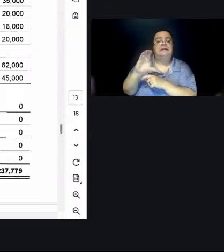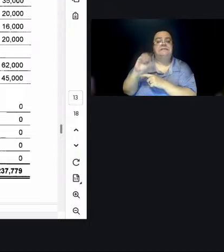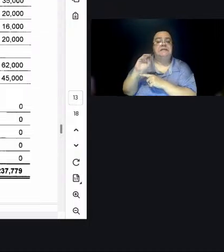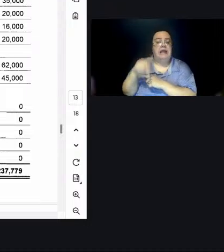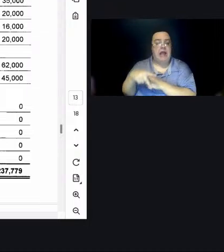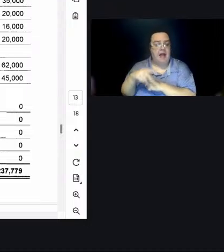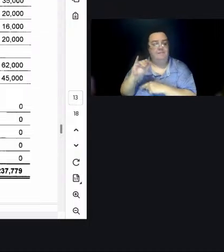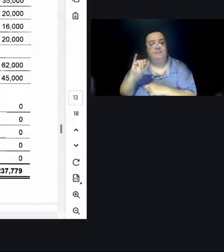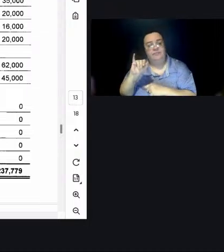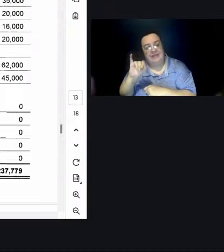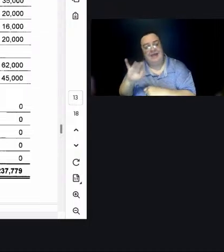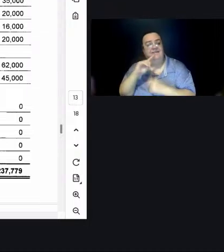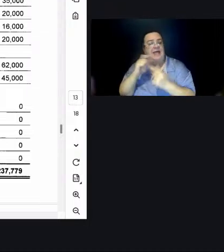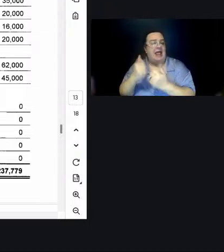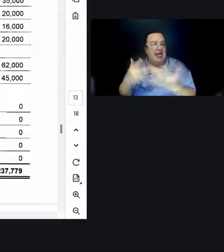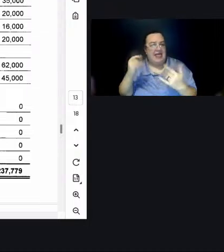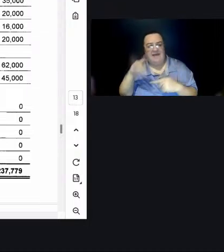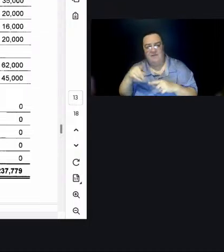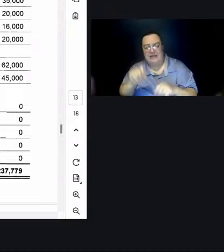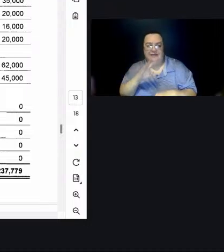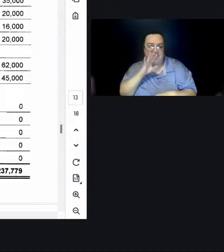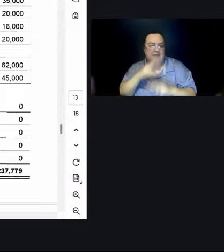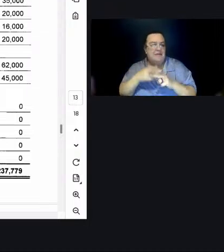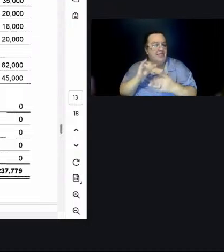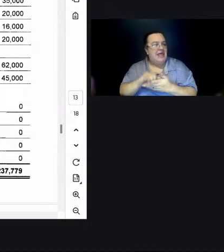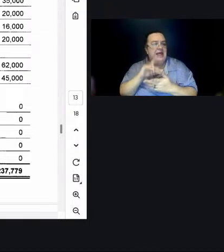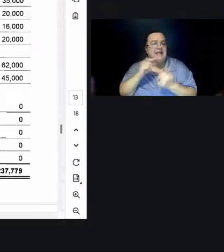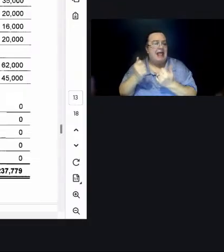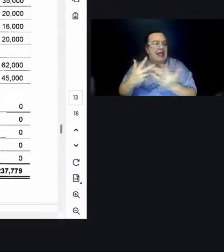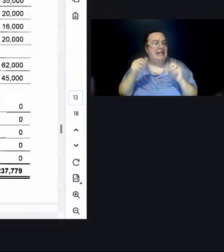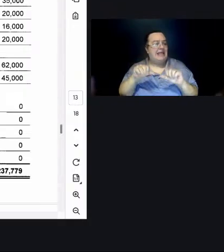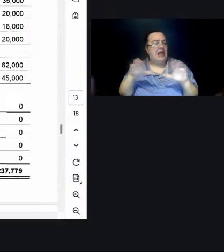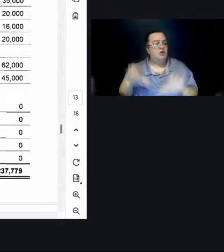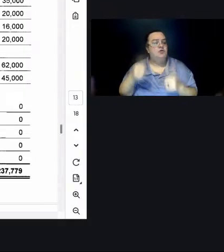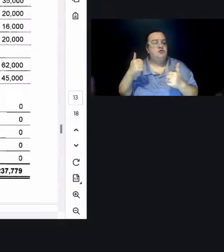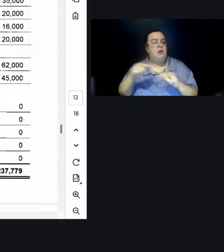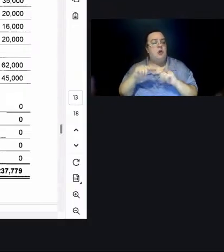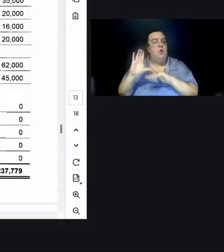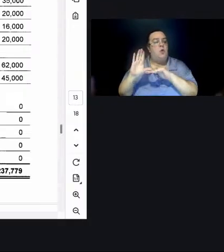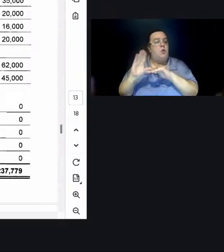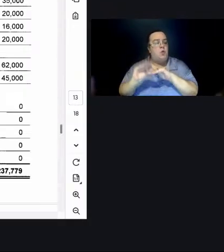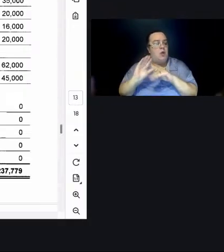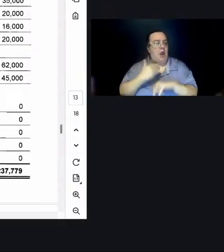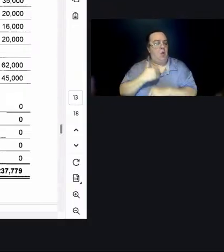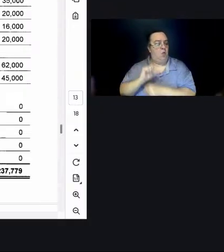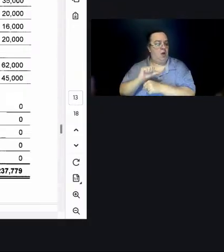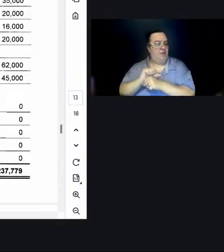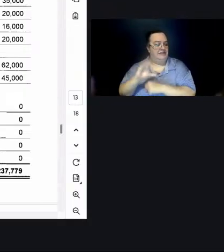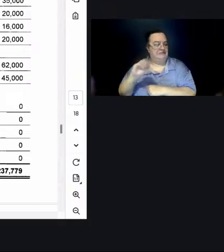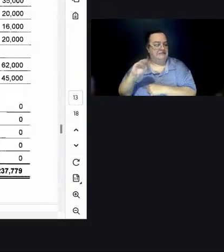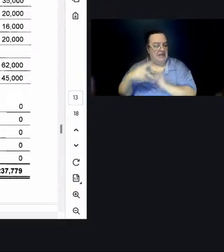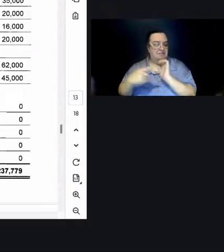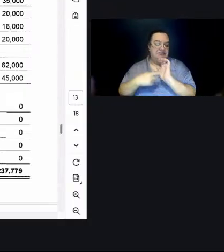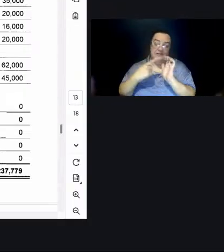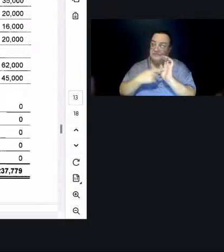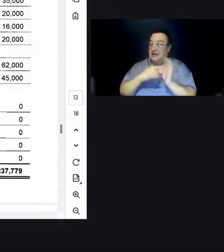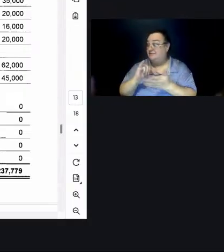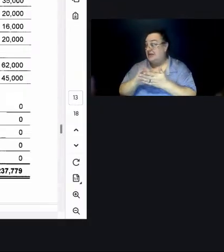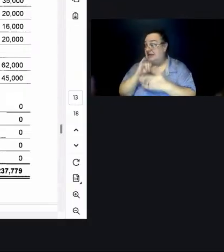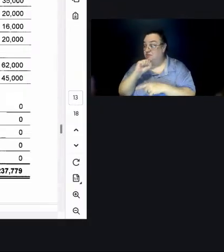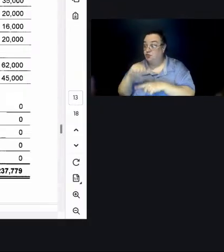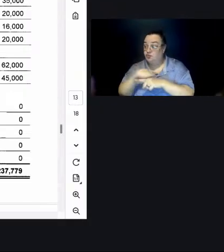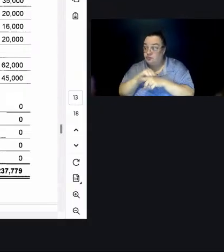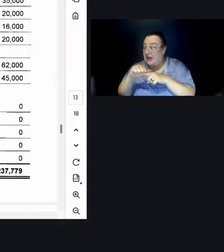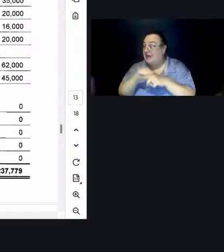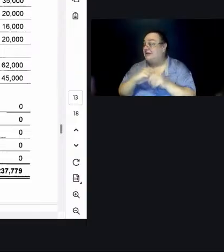there's anything, and if you can speak to this, if there's anything that can be done to lower our workman's comp, sometimes that's training, sometimes